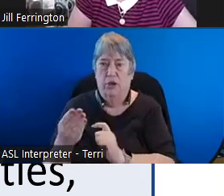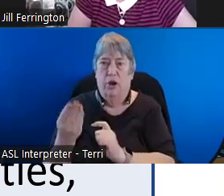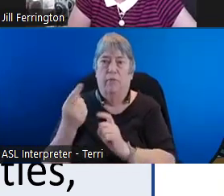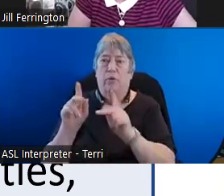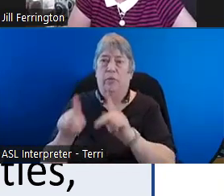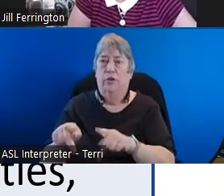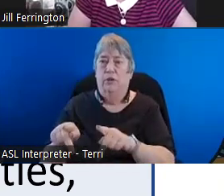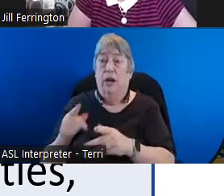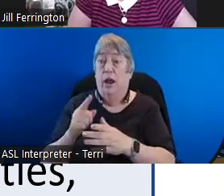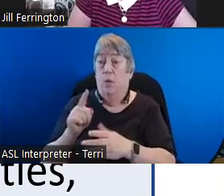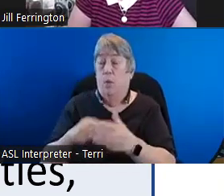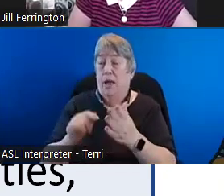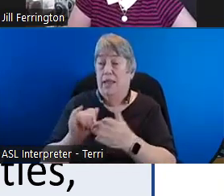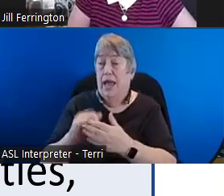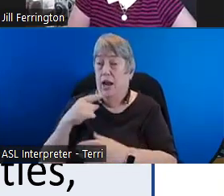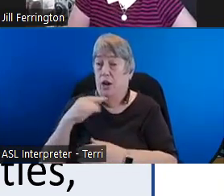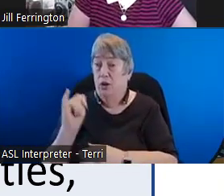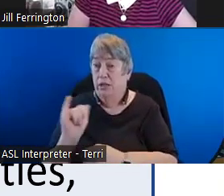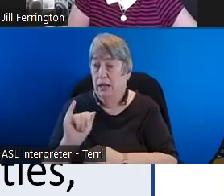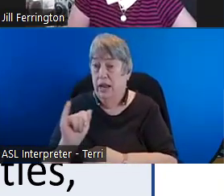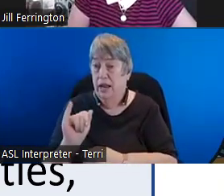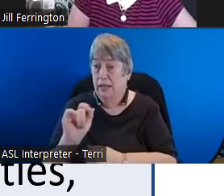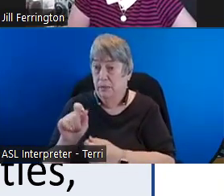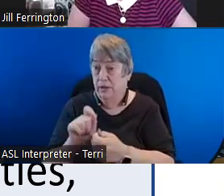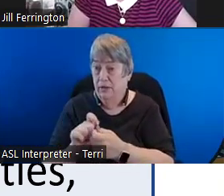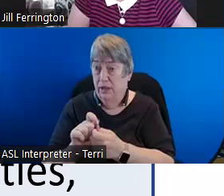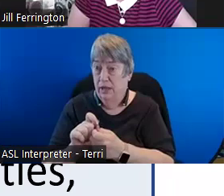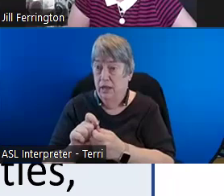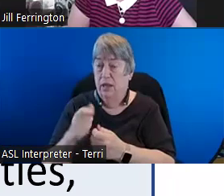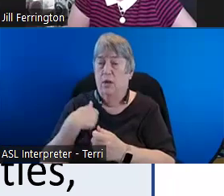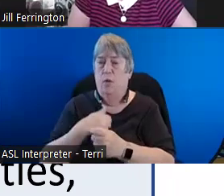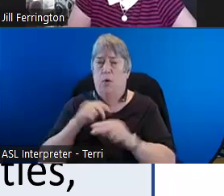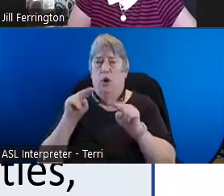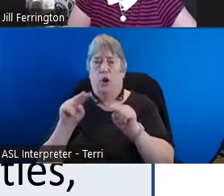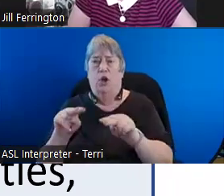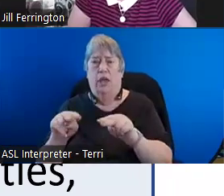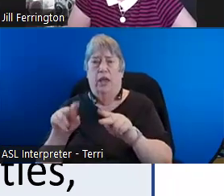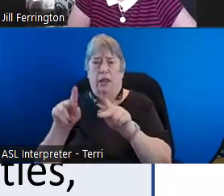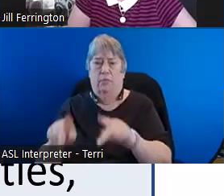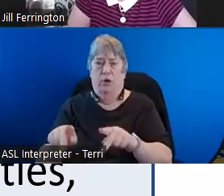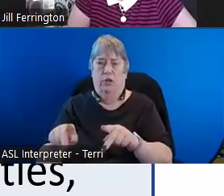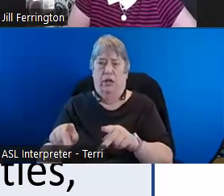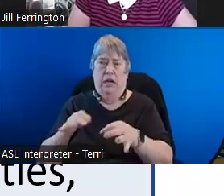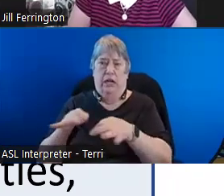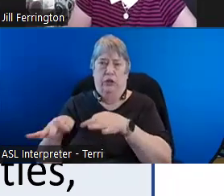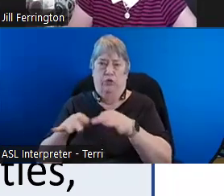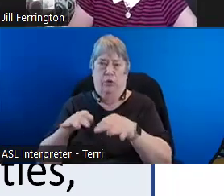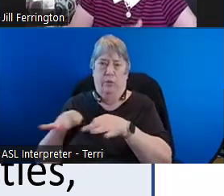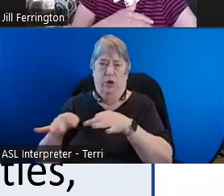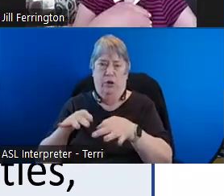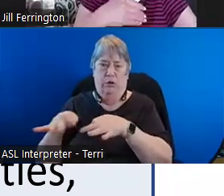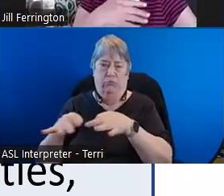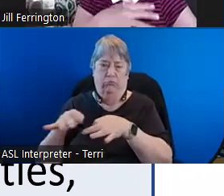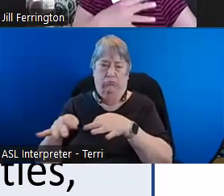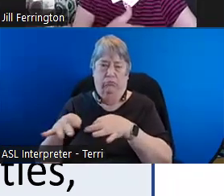more specifics is that we're viewing the individual descriptively rather than evaluatively. So we're really